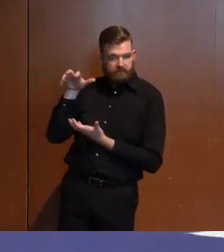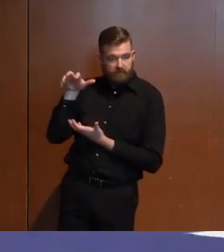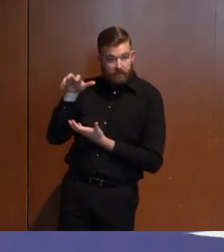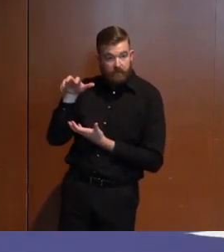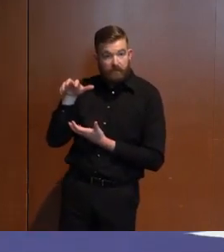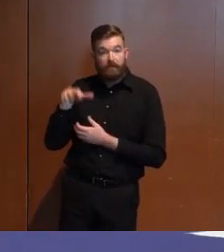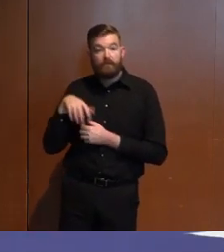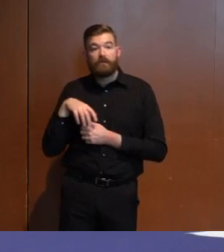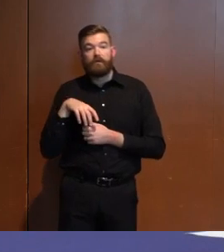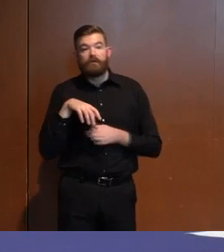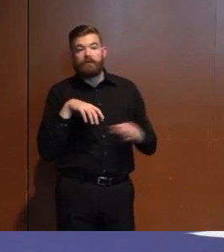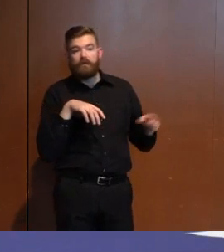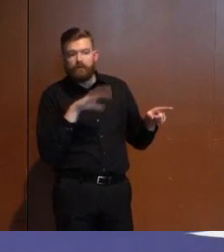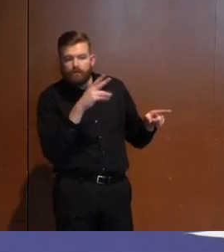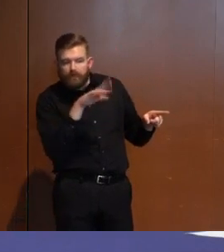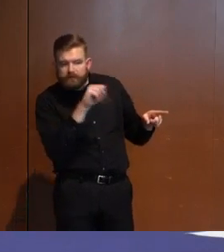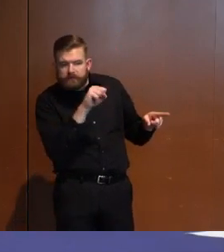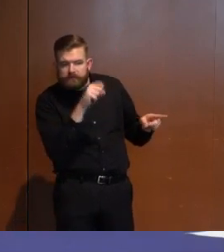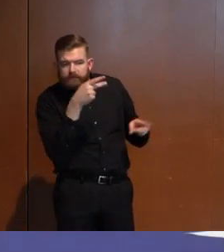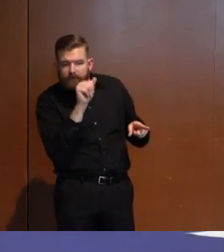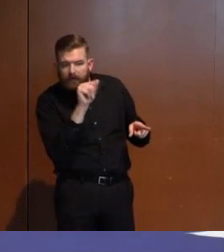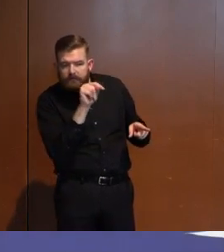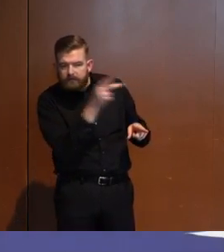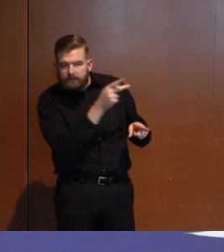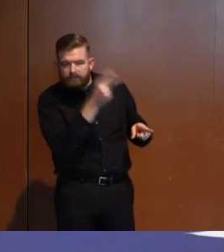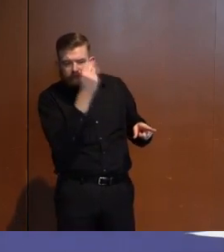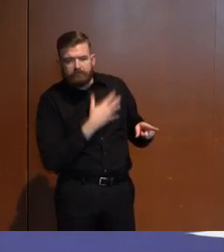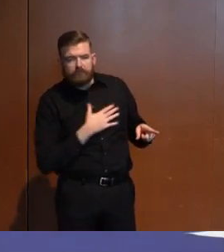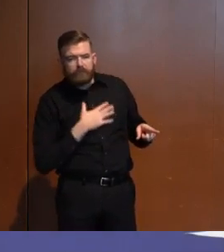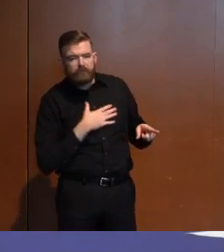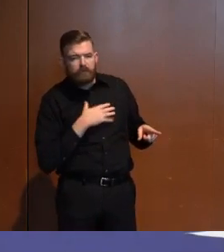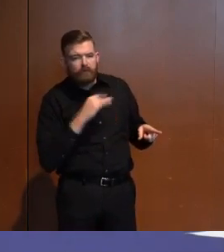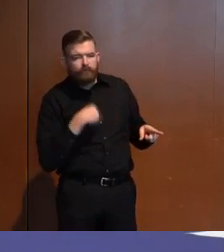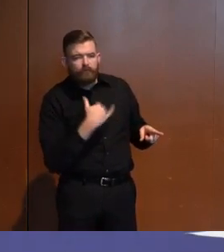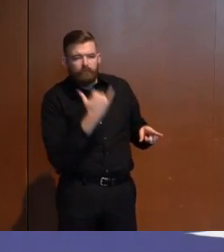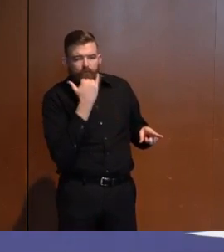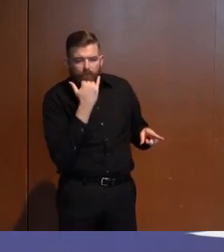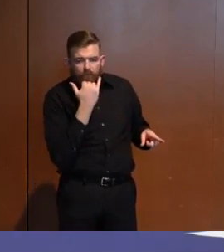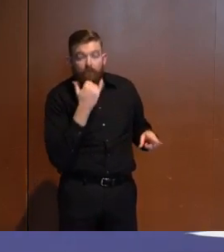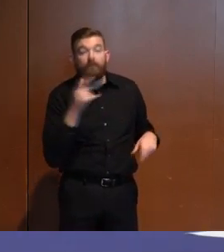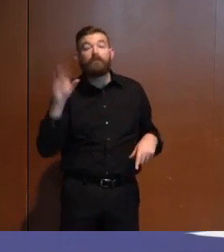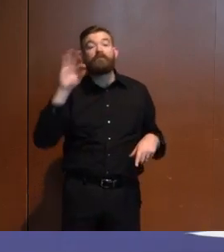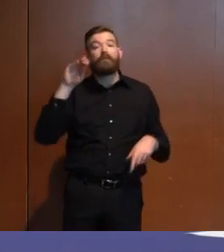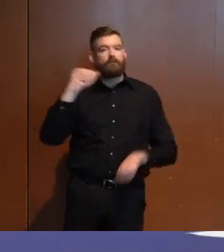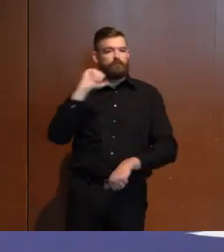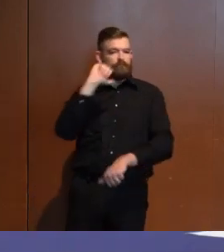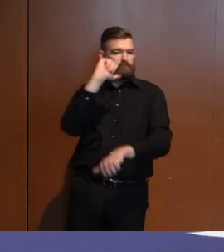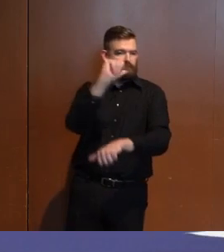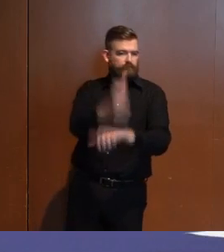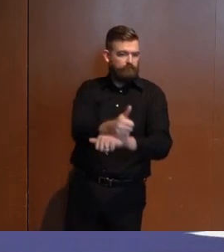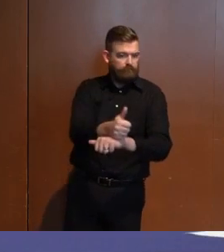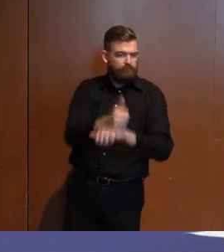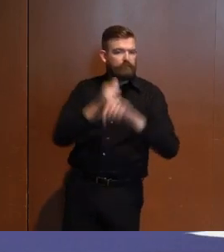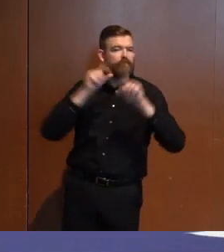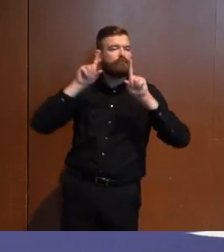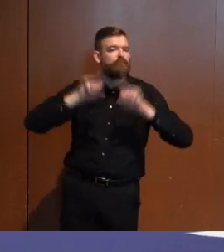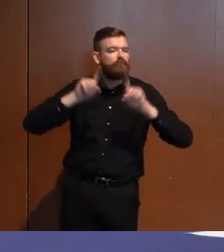sites, we've gotten test kits for a capacity of 2,500 a week. And so that means you're doing,